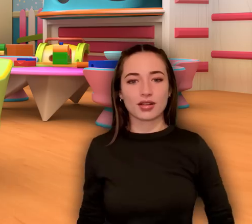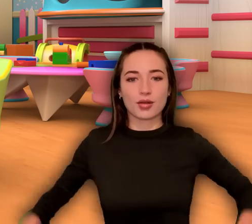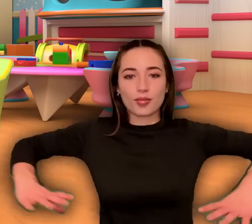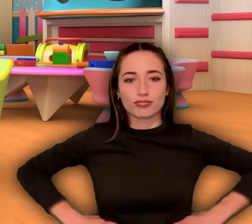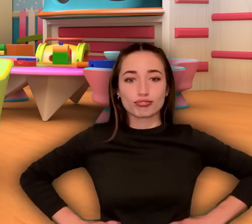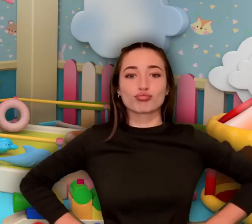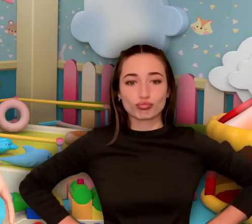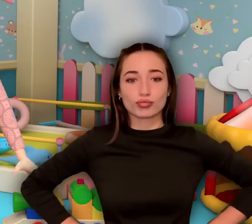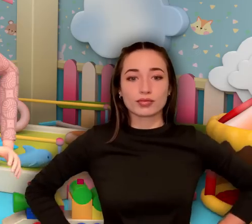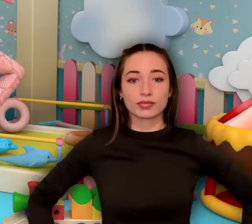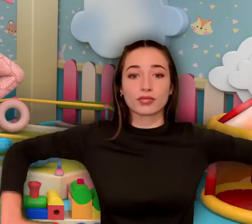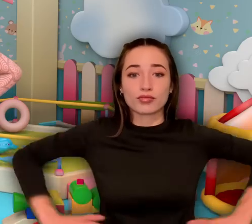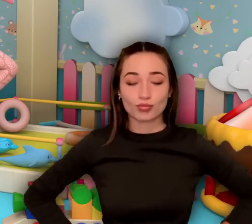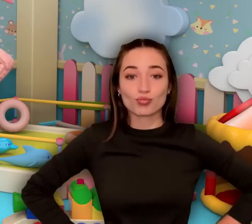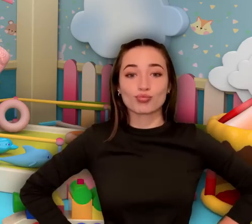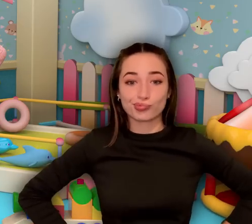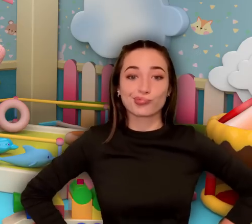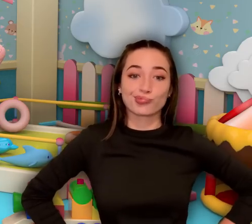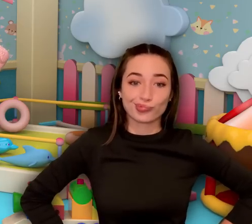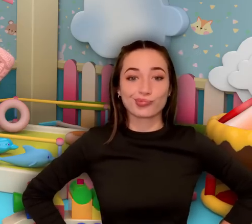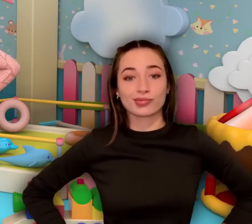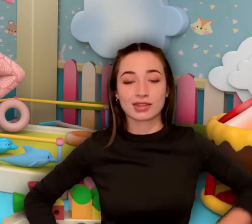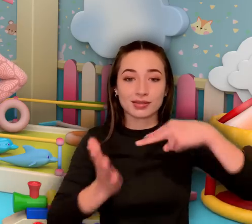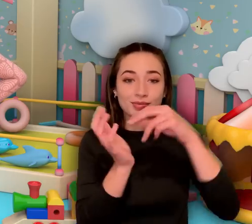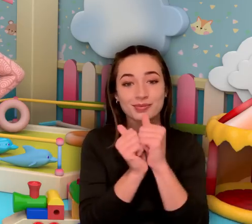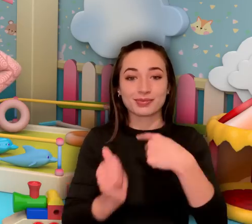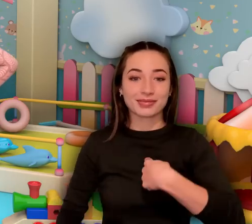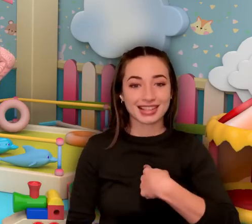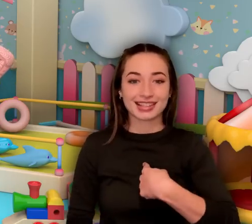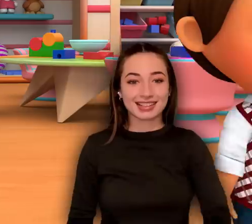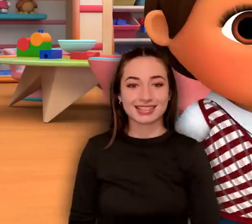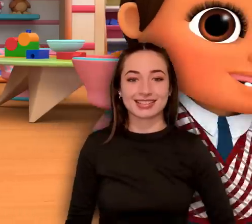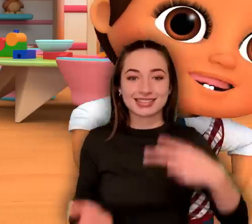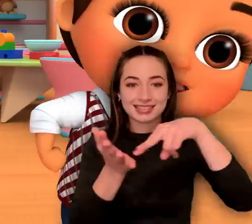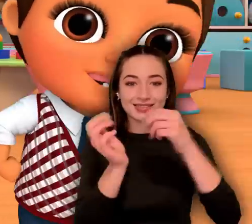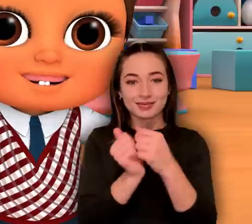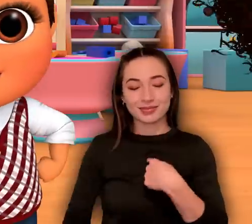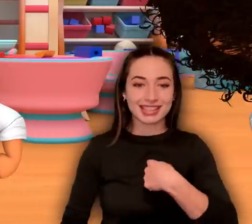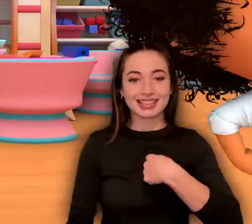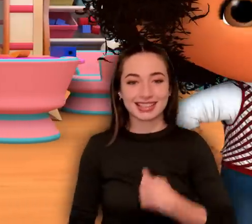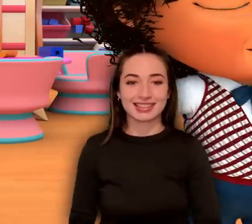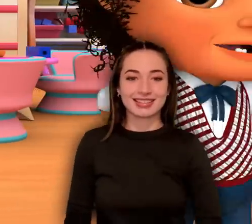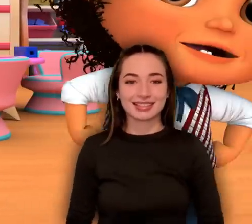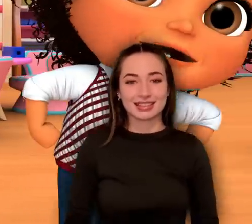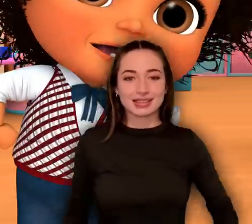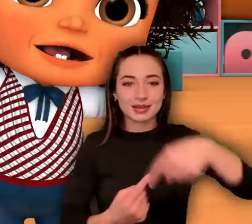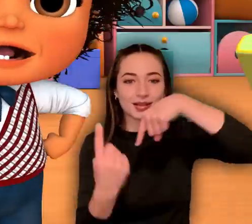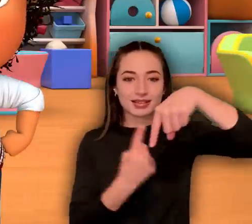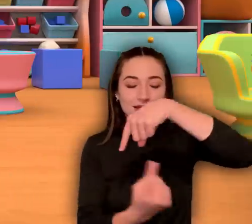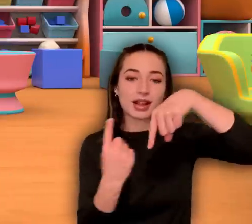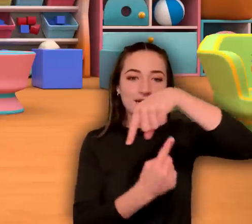hands round your waist hands round your waist Dance with Me Dance with Me